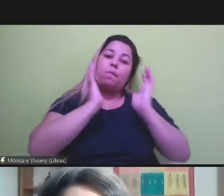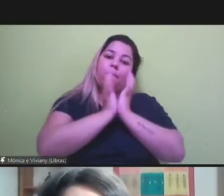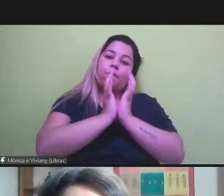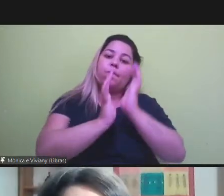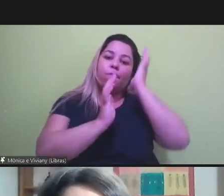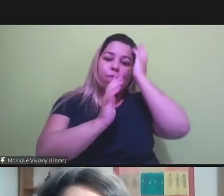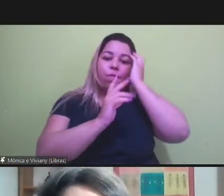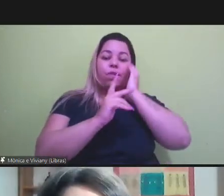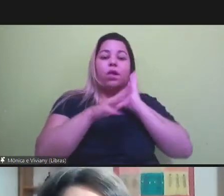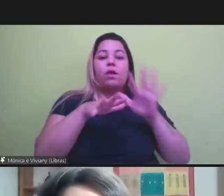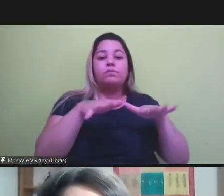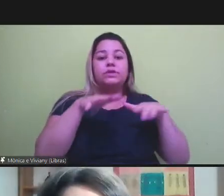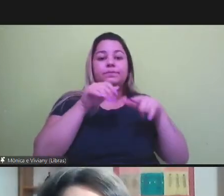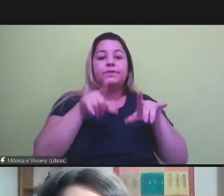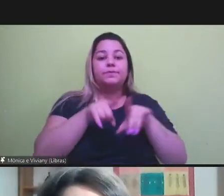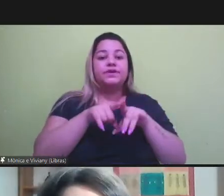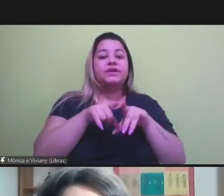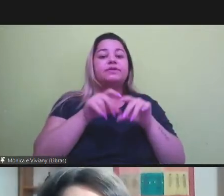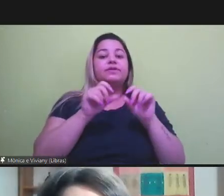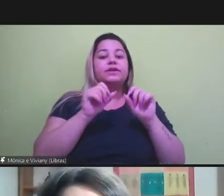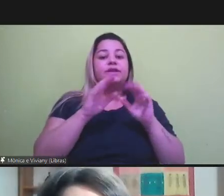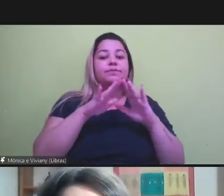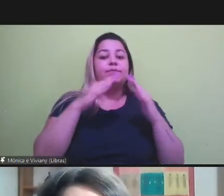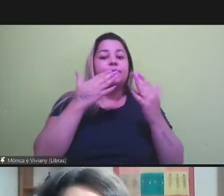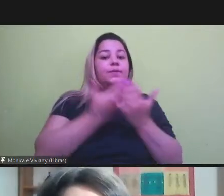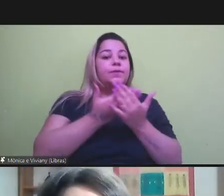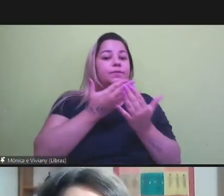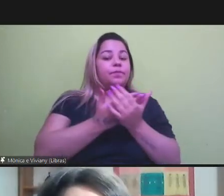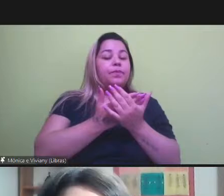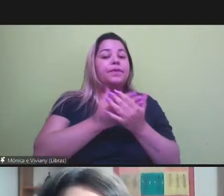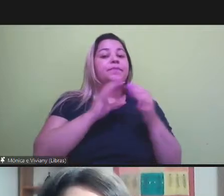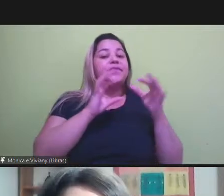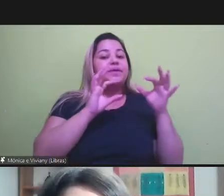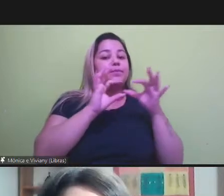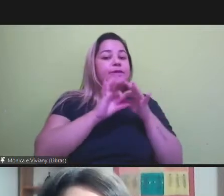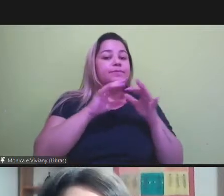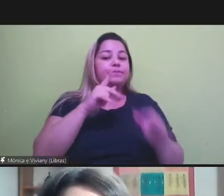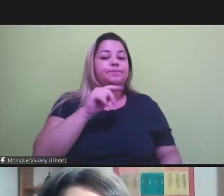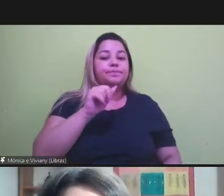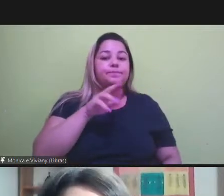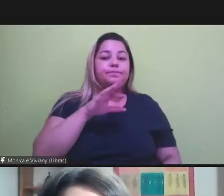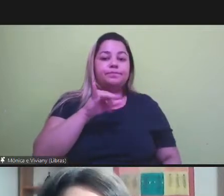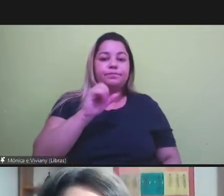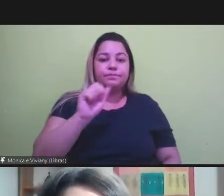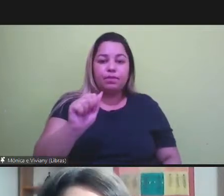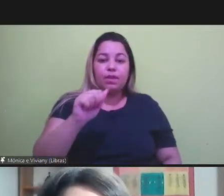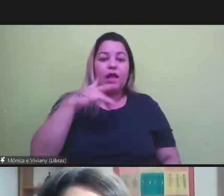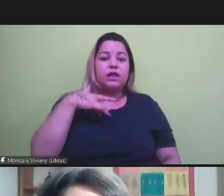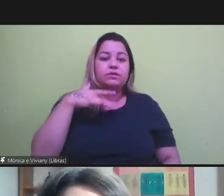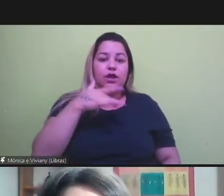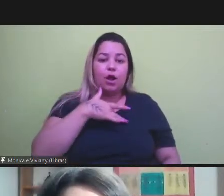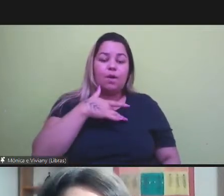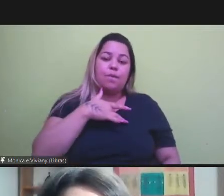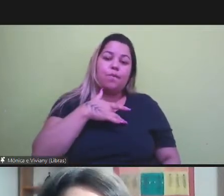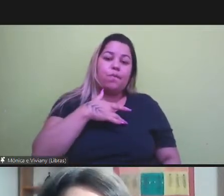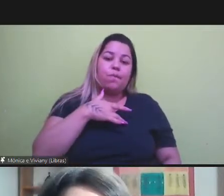the school. There is the team from PENAI, from food nutrition, that also has the